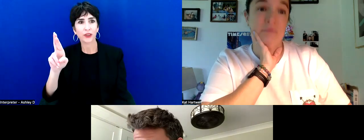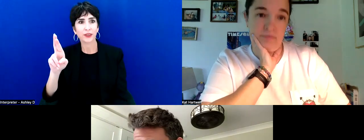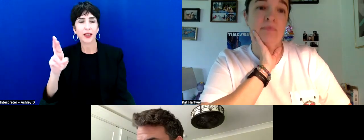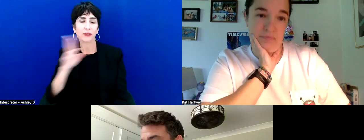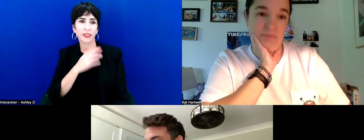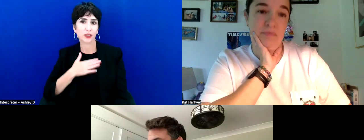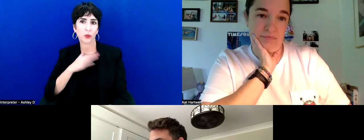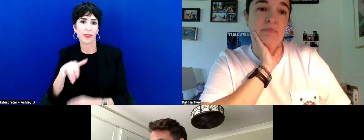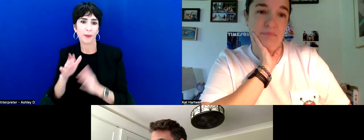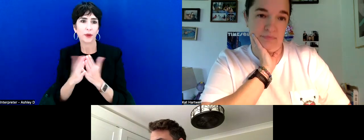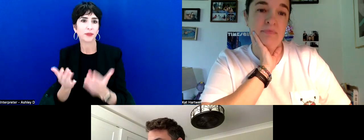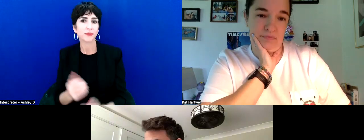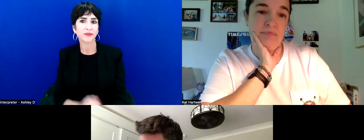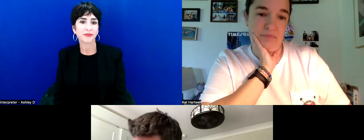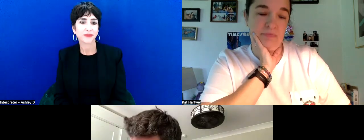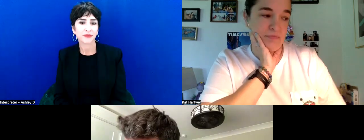that.